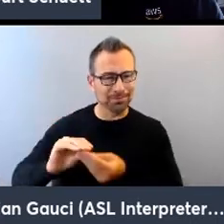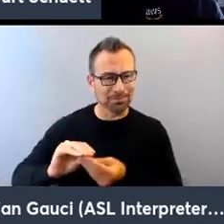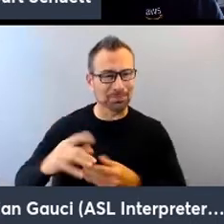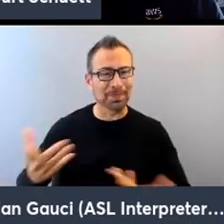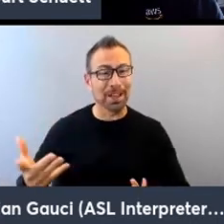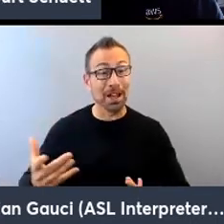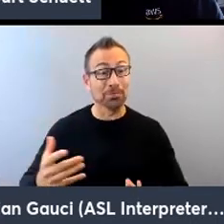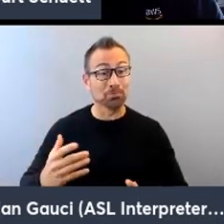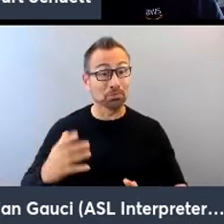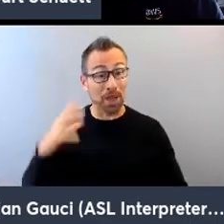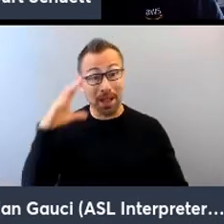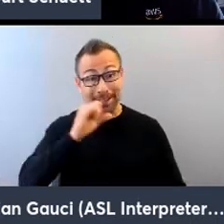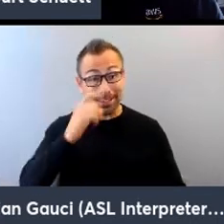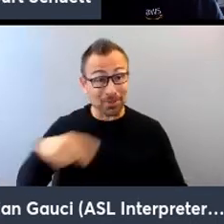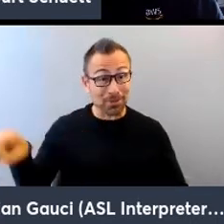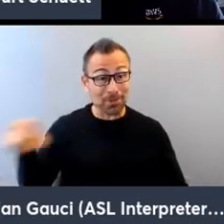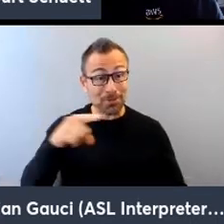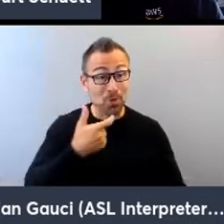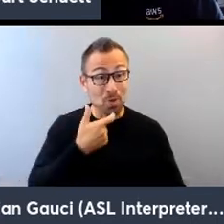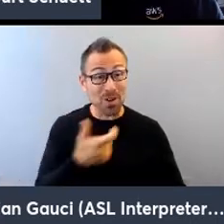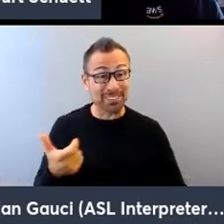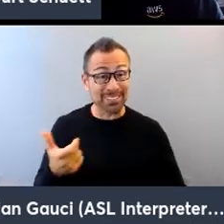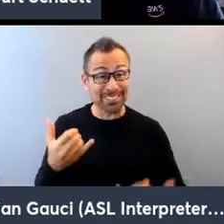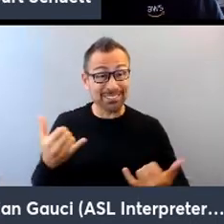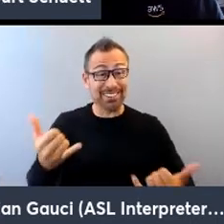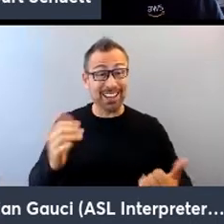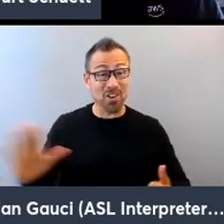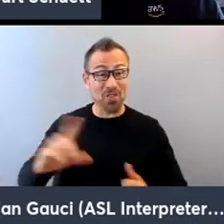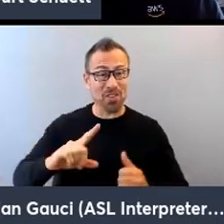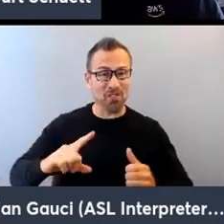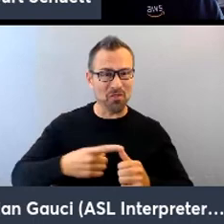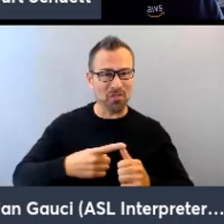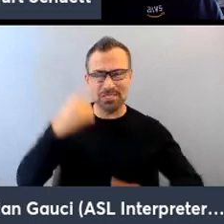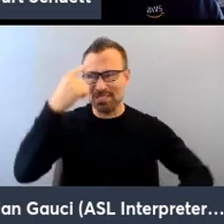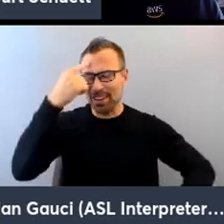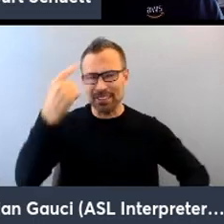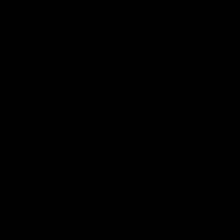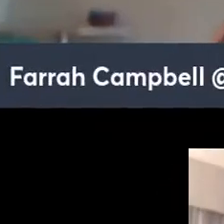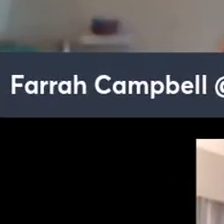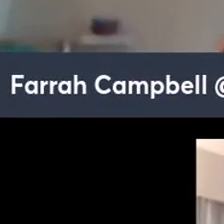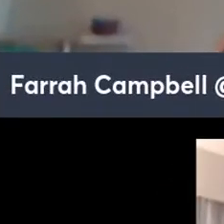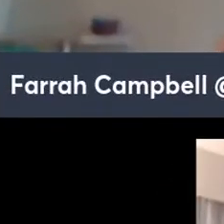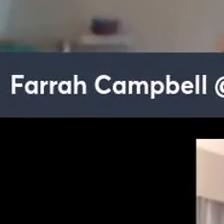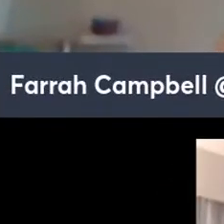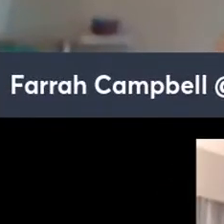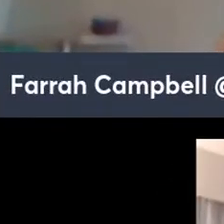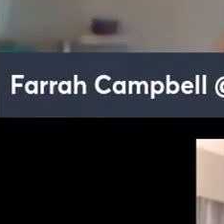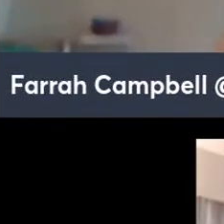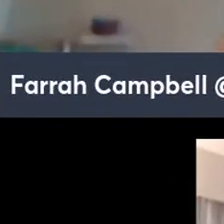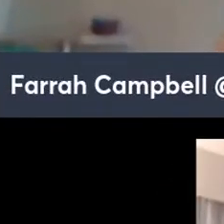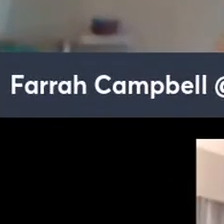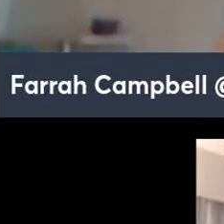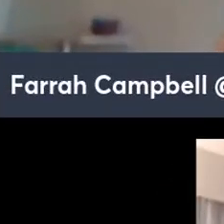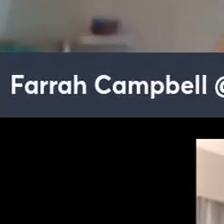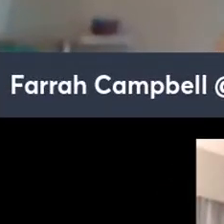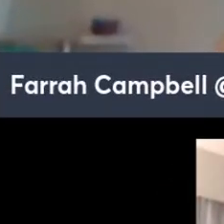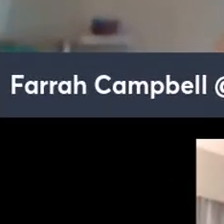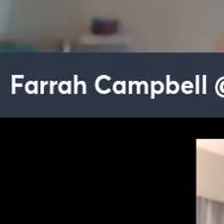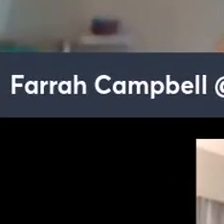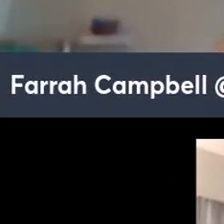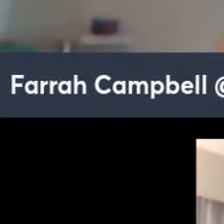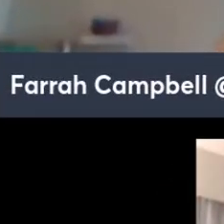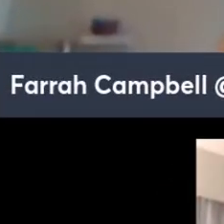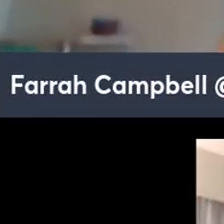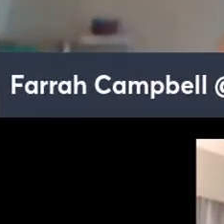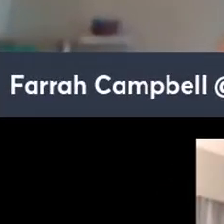lot of people who are watching this right now, their first and primary thought is, okay, where do I go to get started with this? So what should they do?